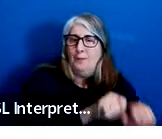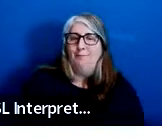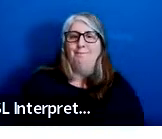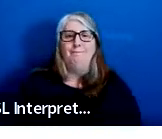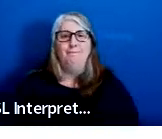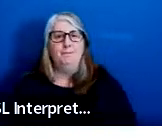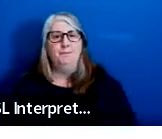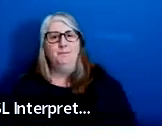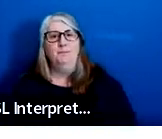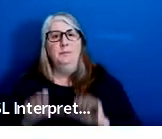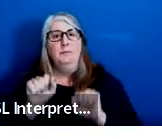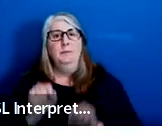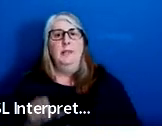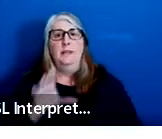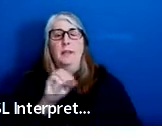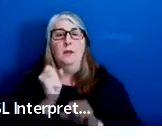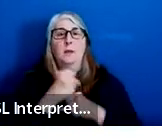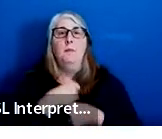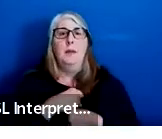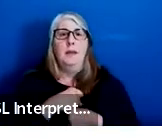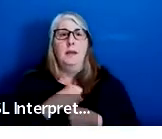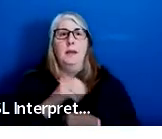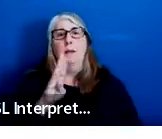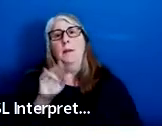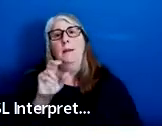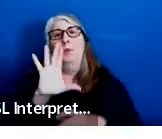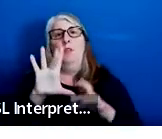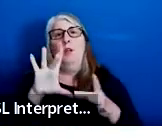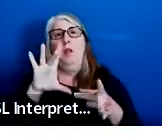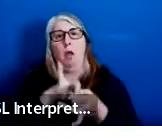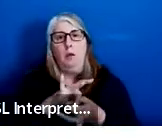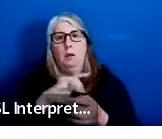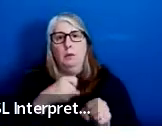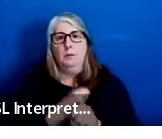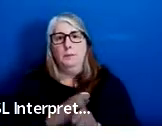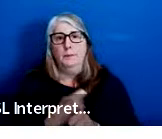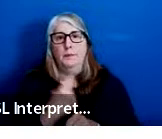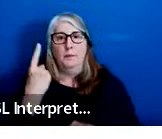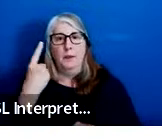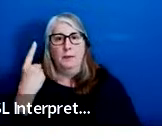Can the county create bins with a lock, if some kind?